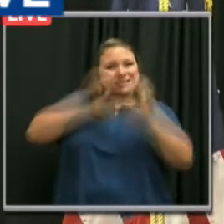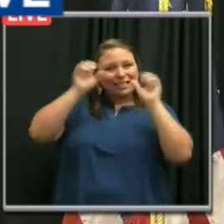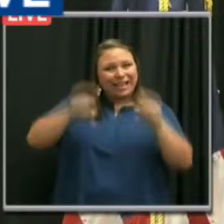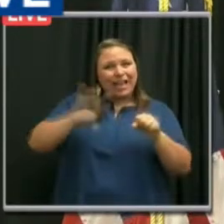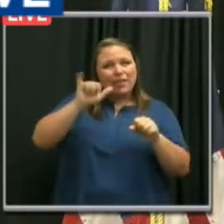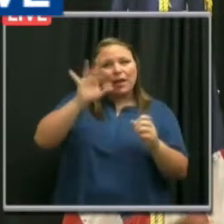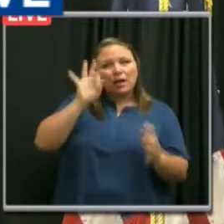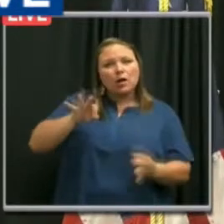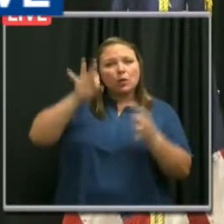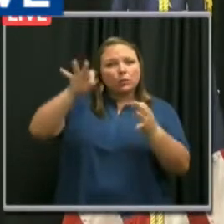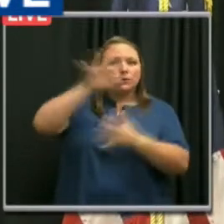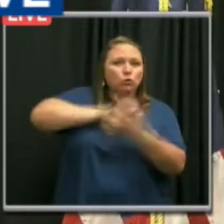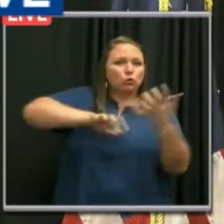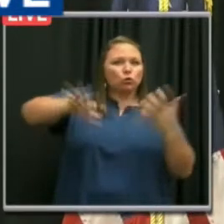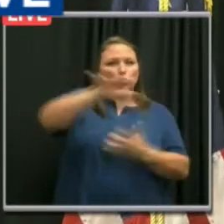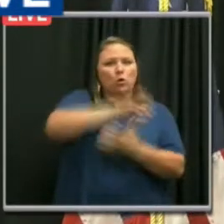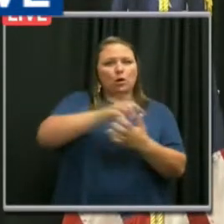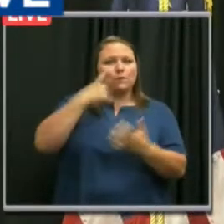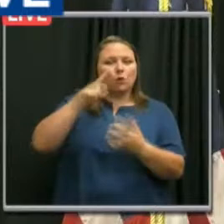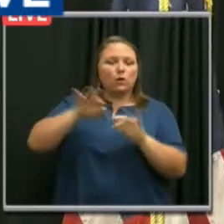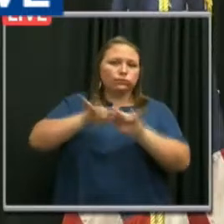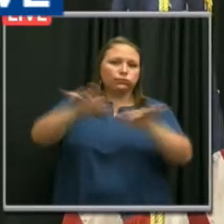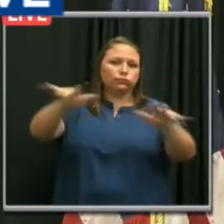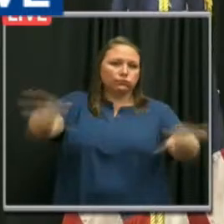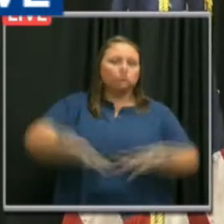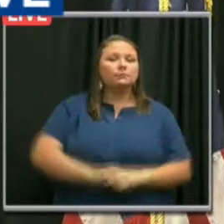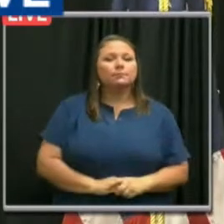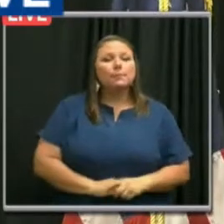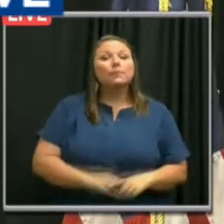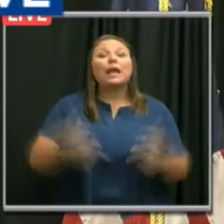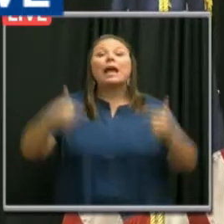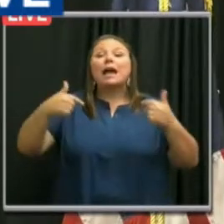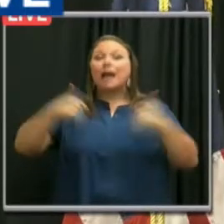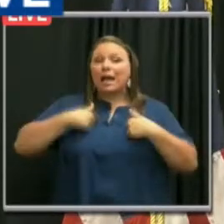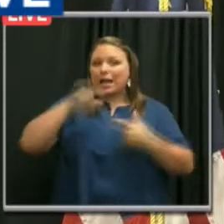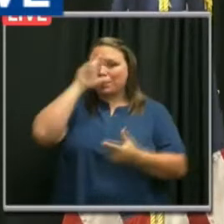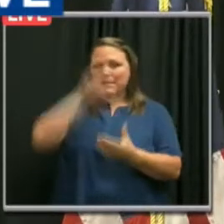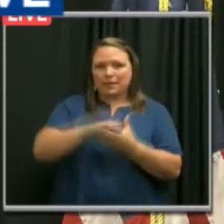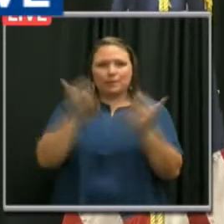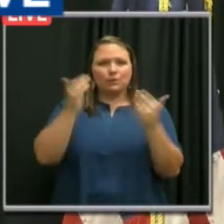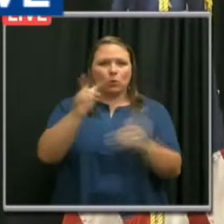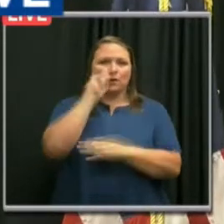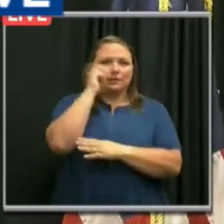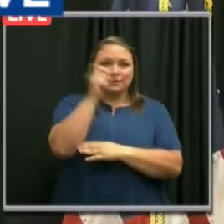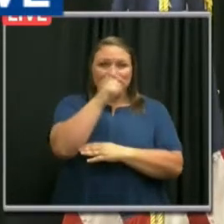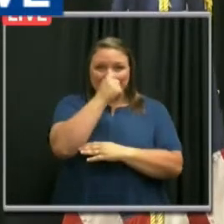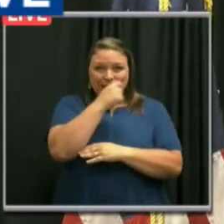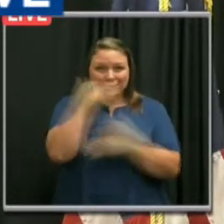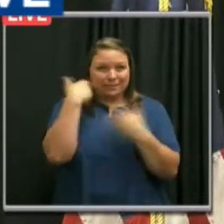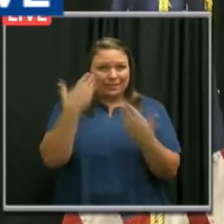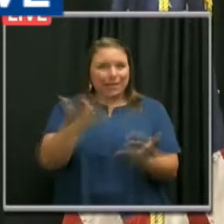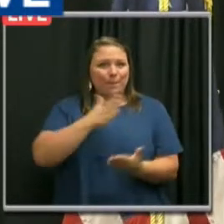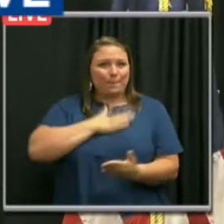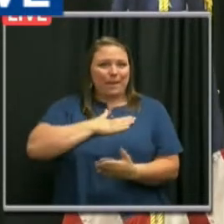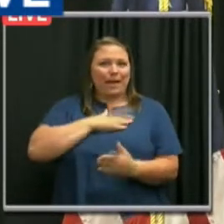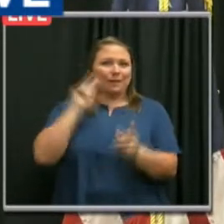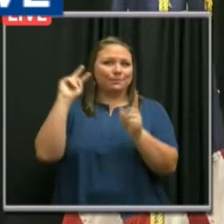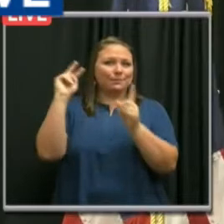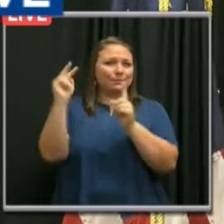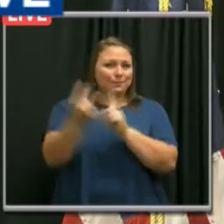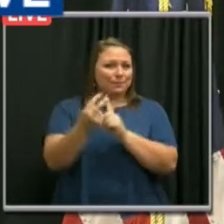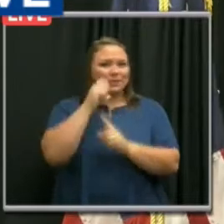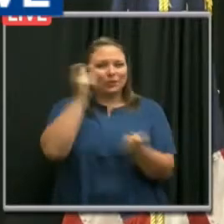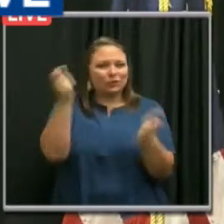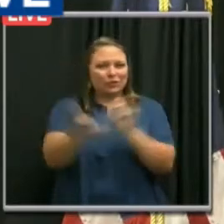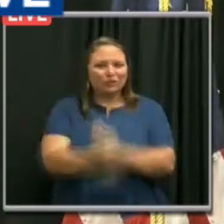perfect storm for getting the virus transmitted. So I believe people should get tested. So that's my opinion. It